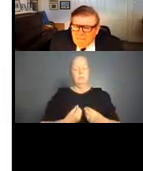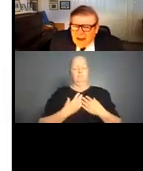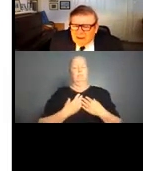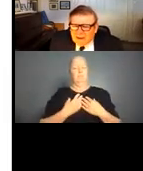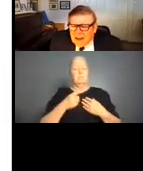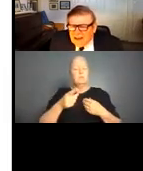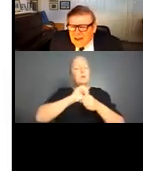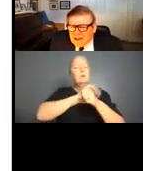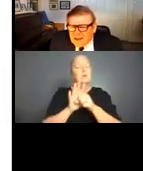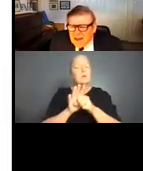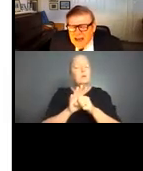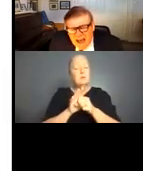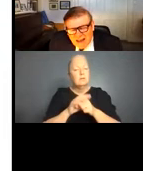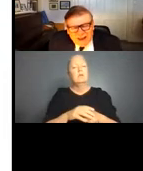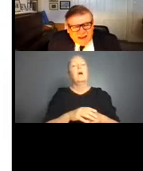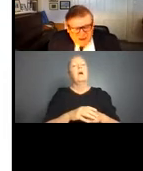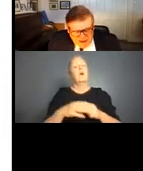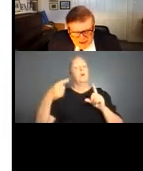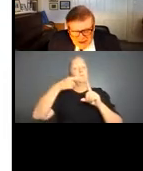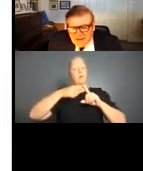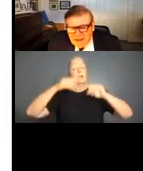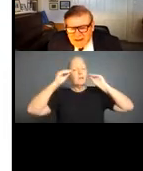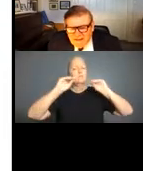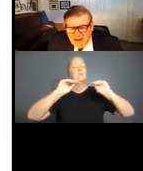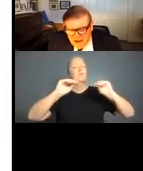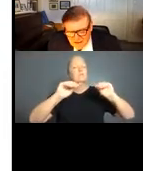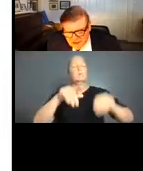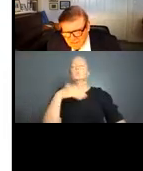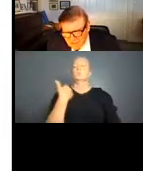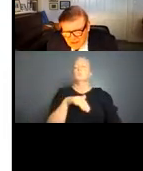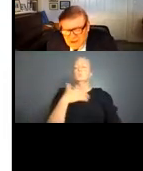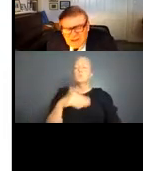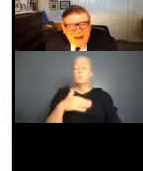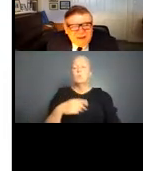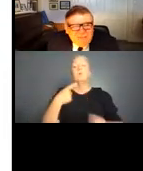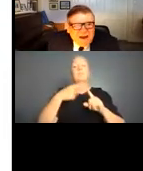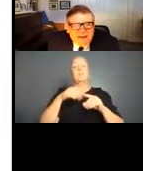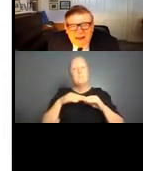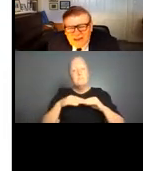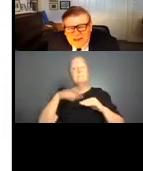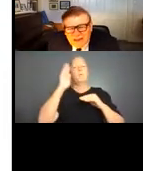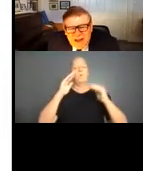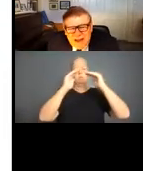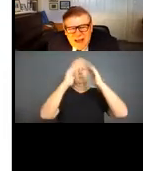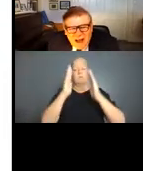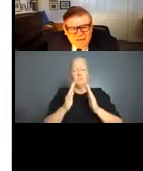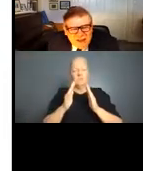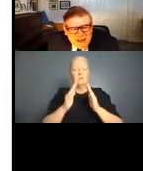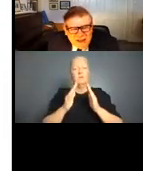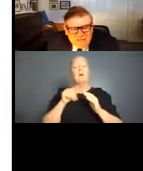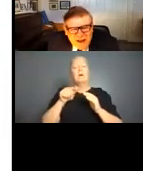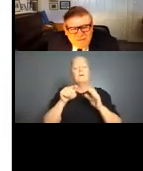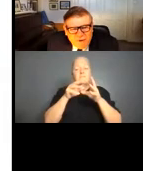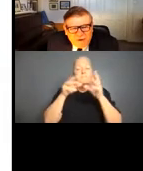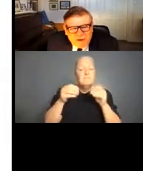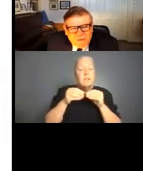big impact on education and the increase in domestic violence. And as we said in the presentation, really this